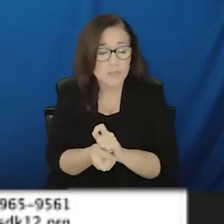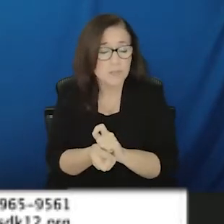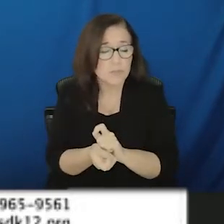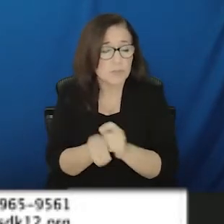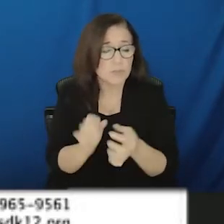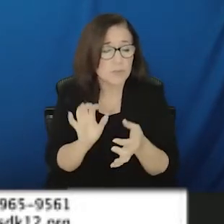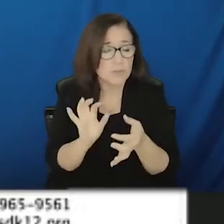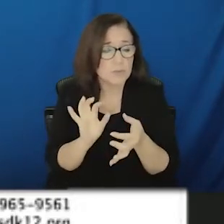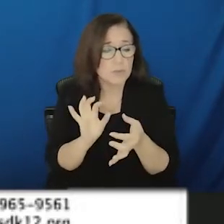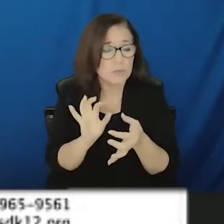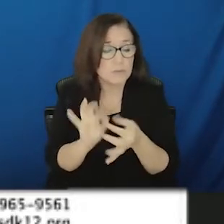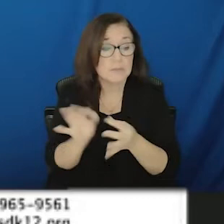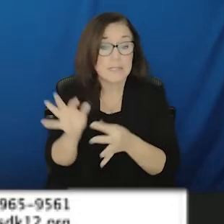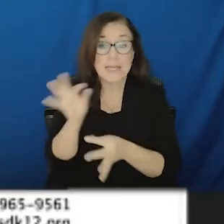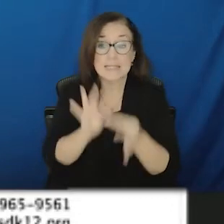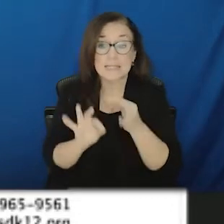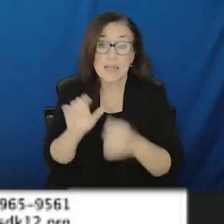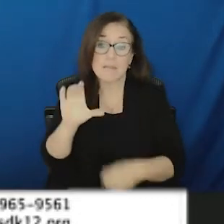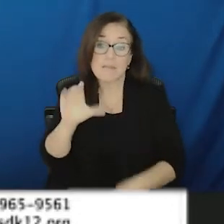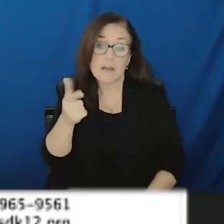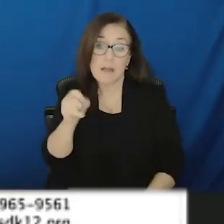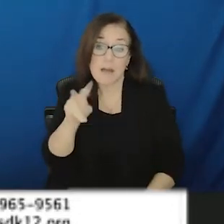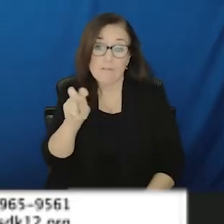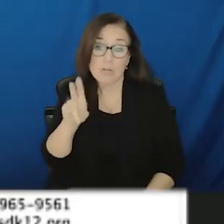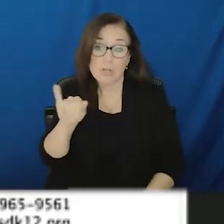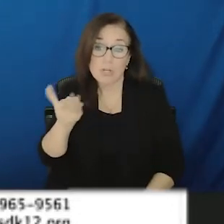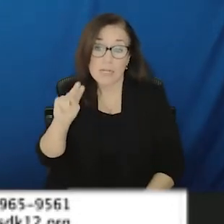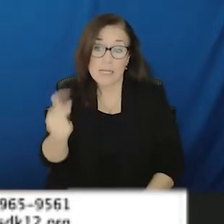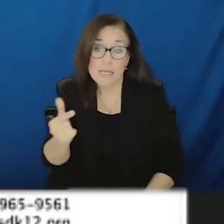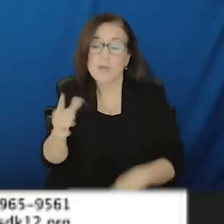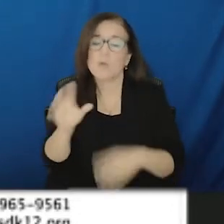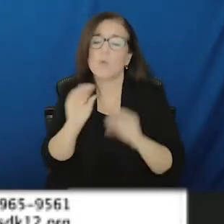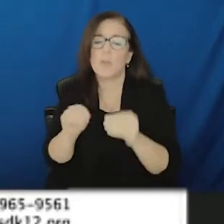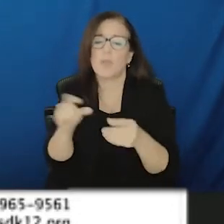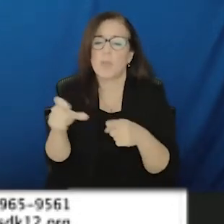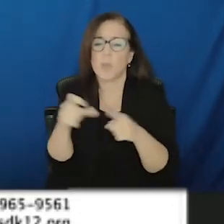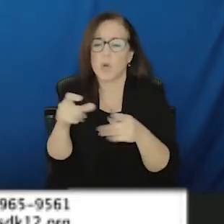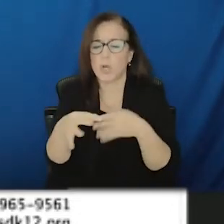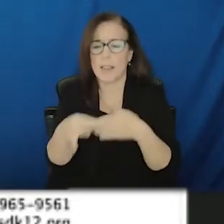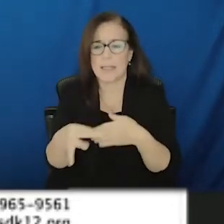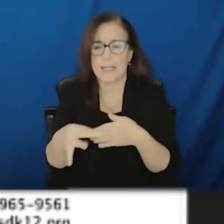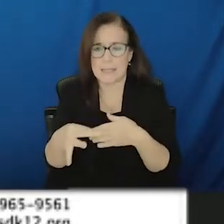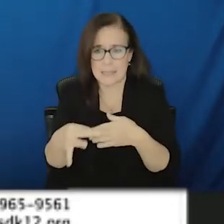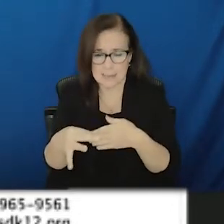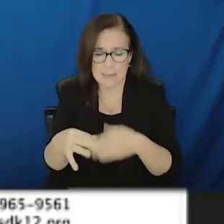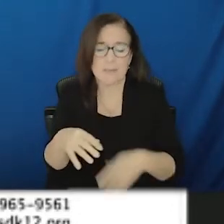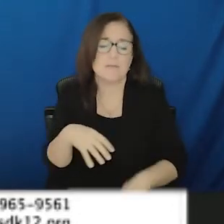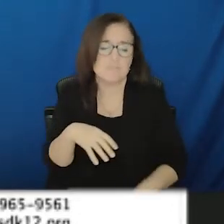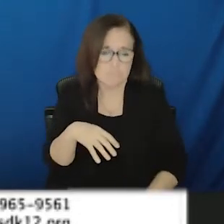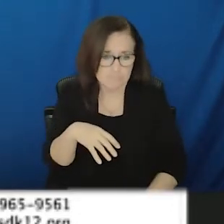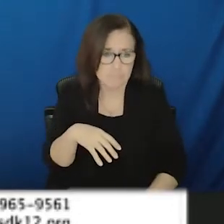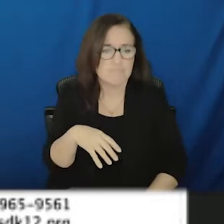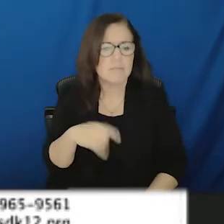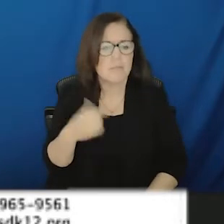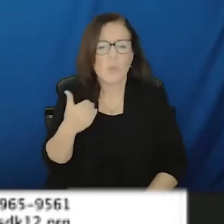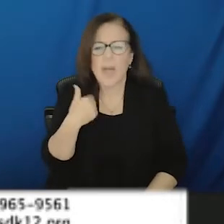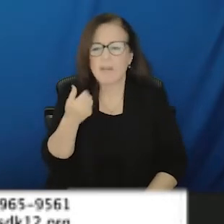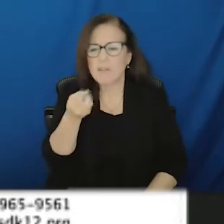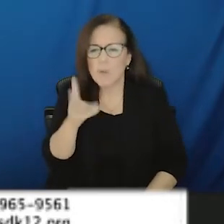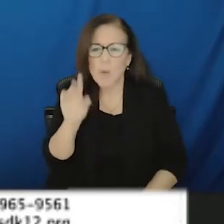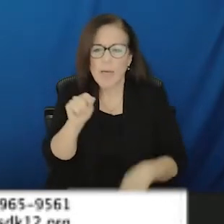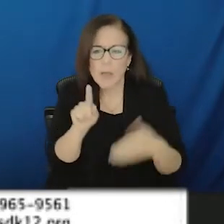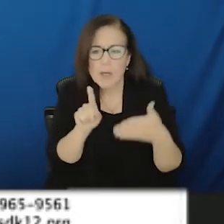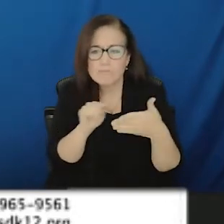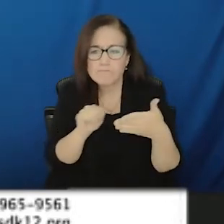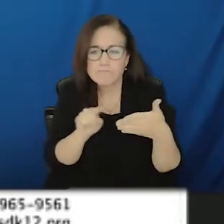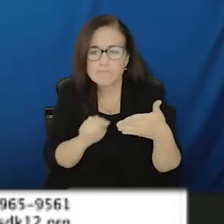to, instead of governing, we put the word leading there. And then I think there's a couple other edit marks, but other than that,